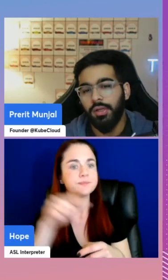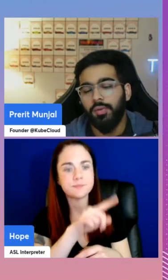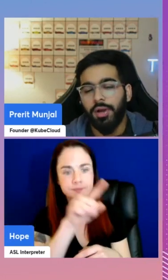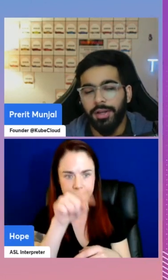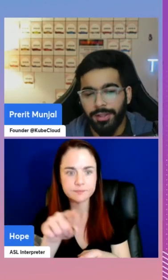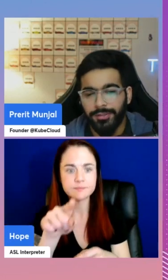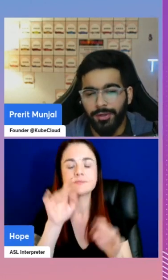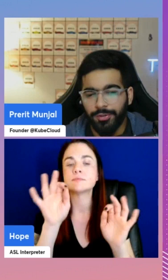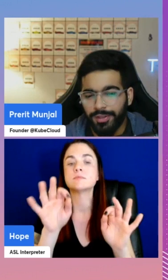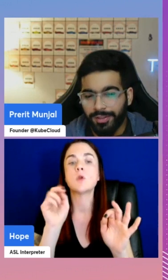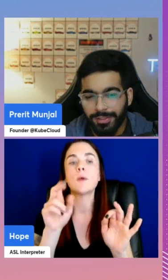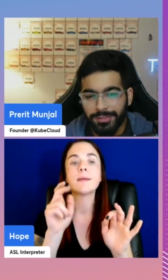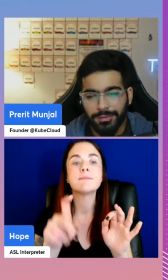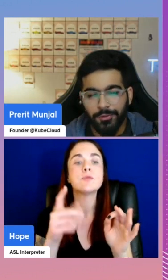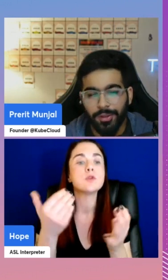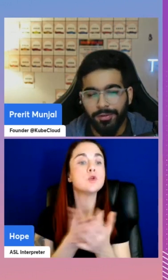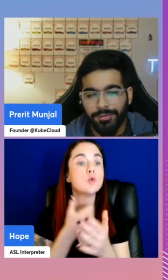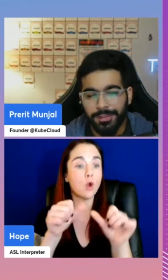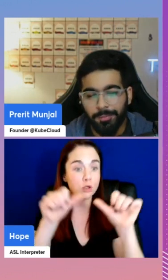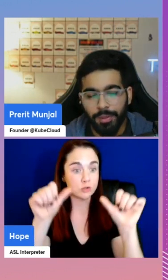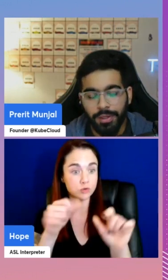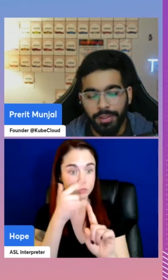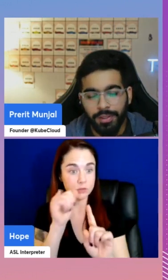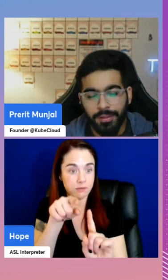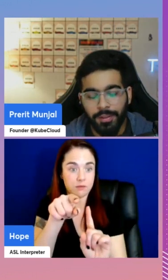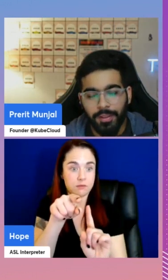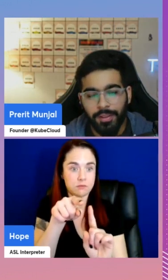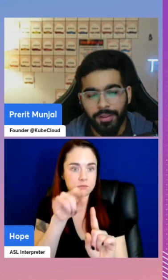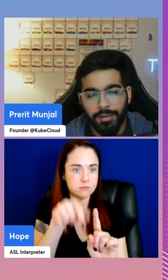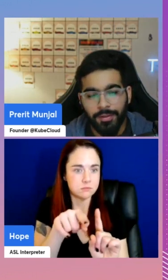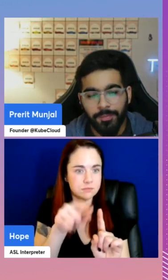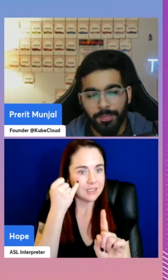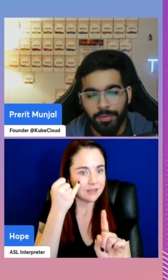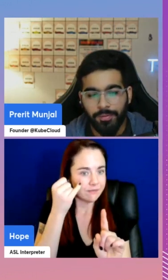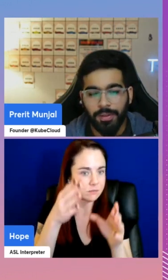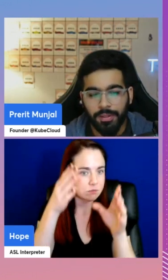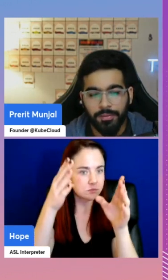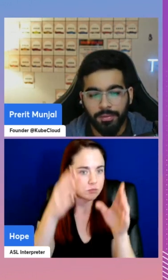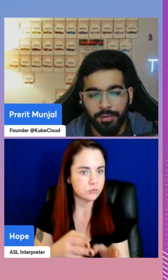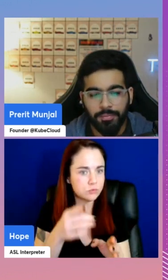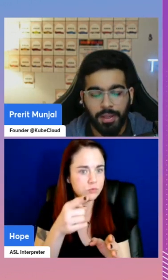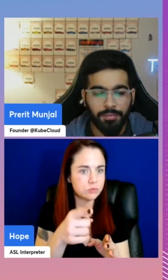Yeah, so our new architecture looks like this. So if somebody uh,